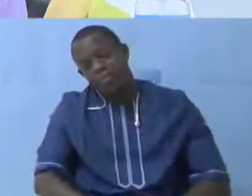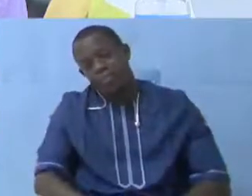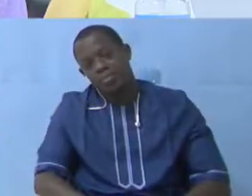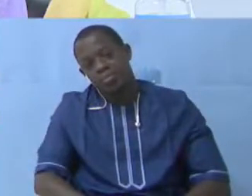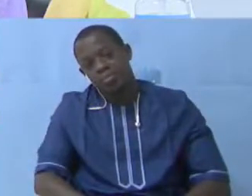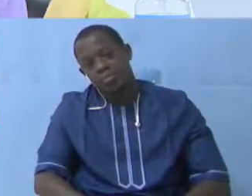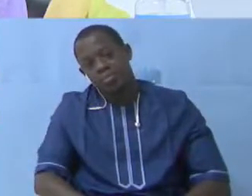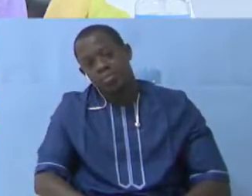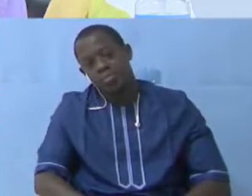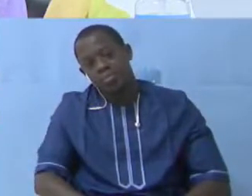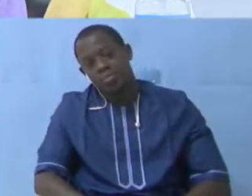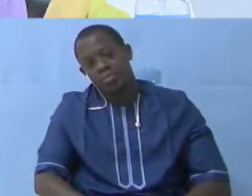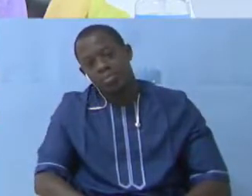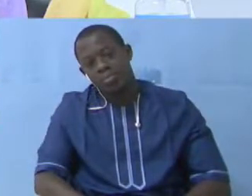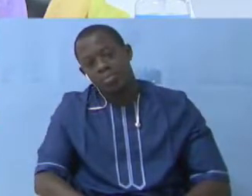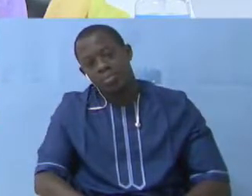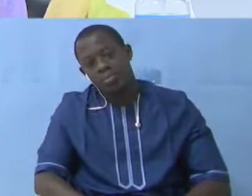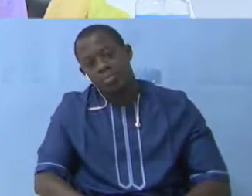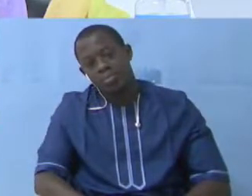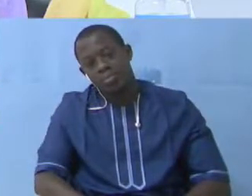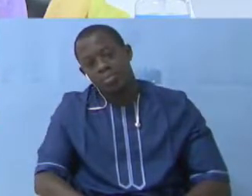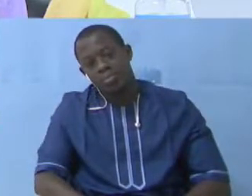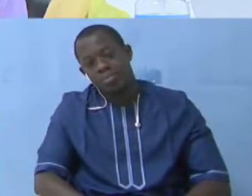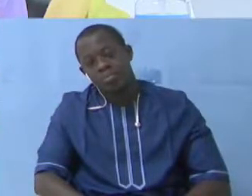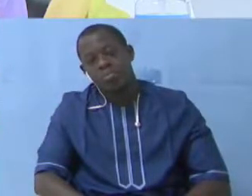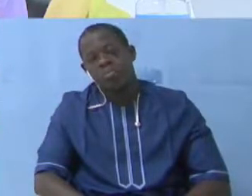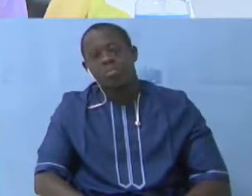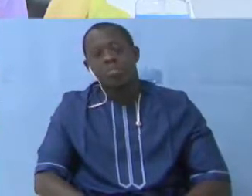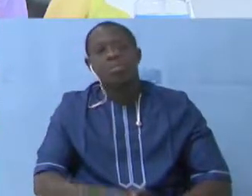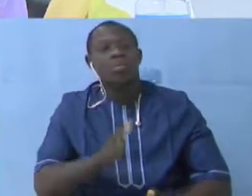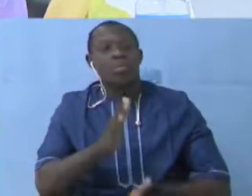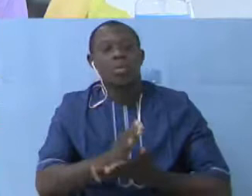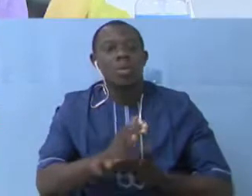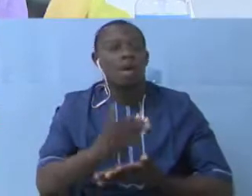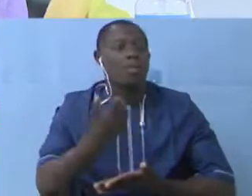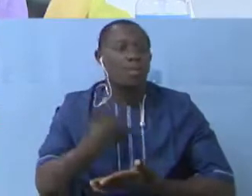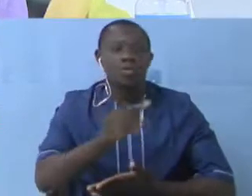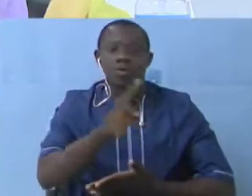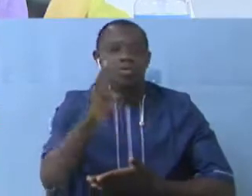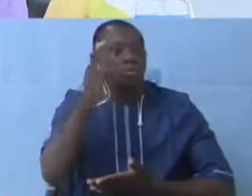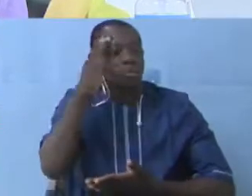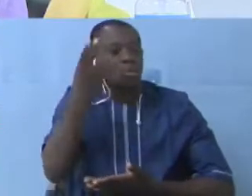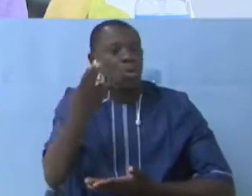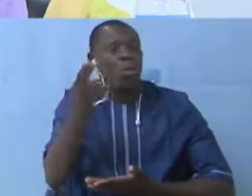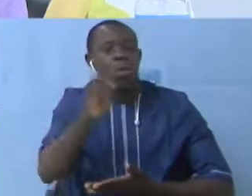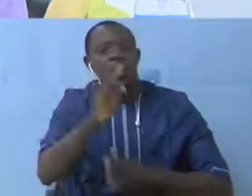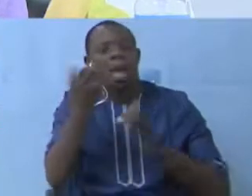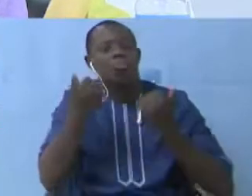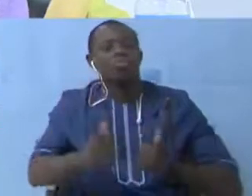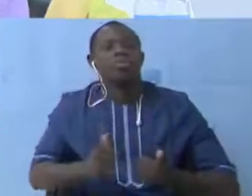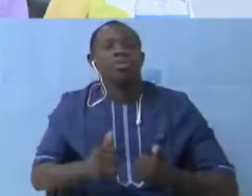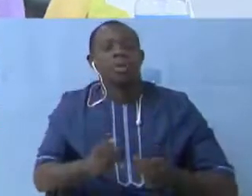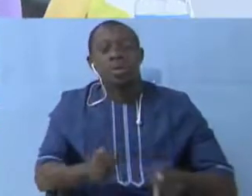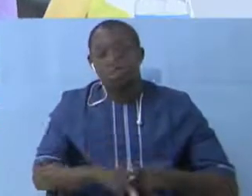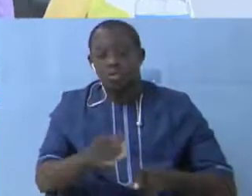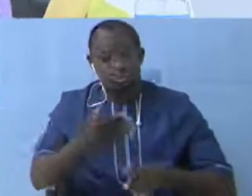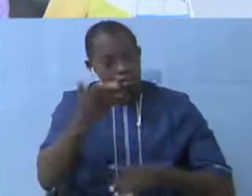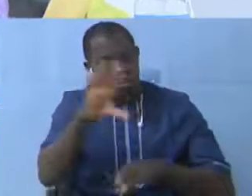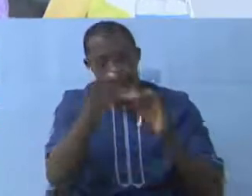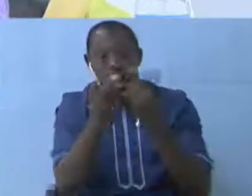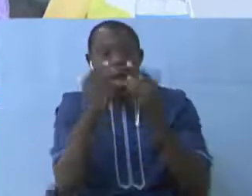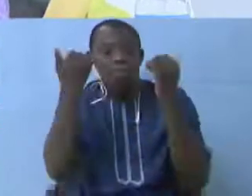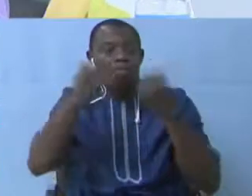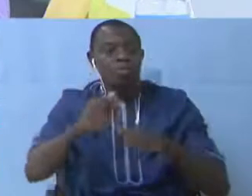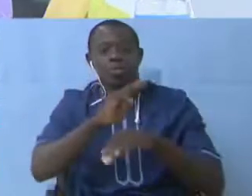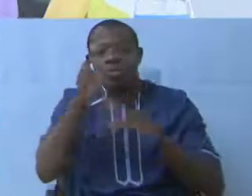was quite unpredictable and there were a lot of uncertainties. Te tamit nit ñaa ngi doon jaaxle kenn xamul daal ci lan la